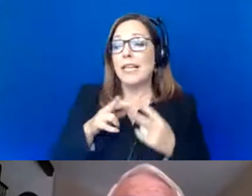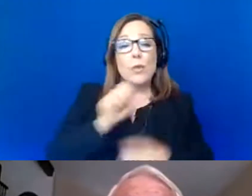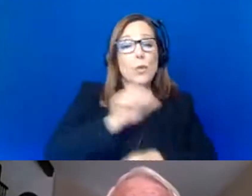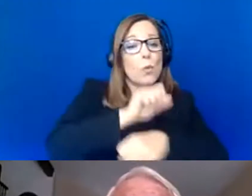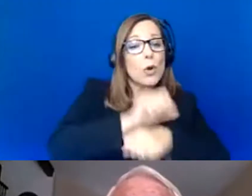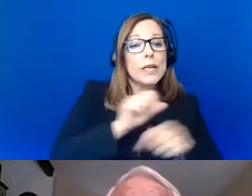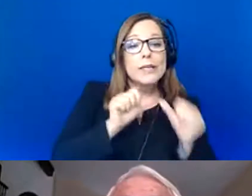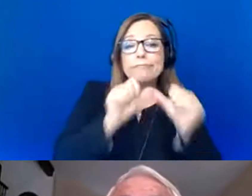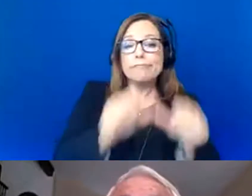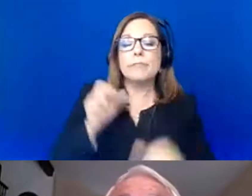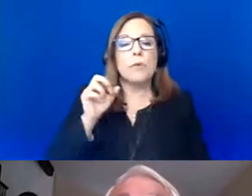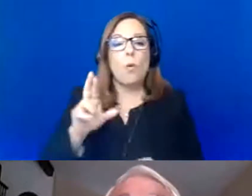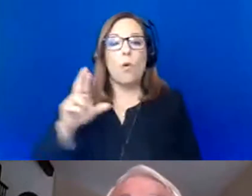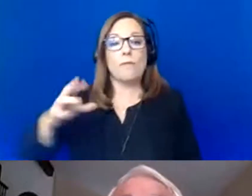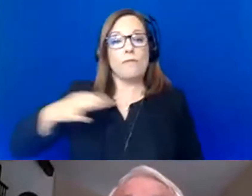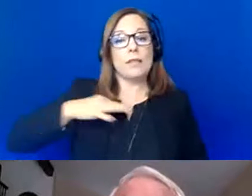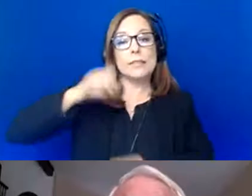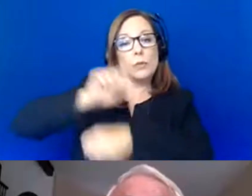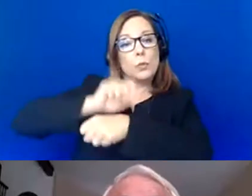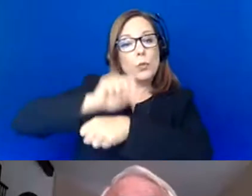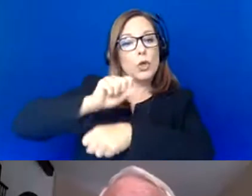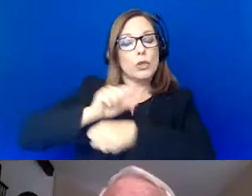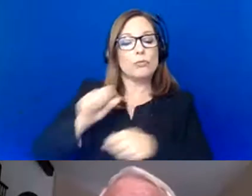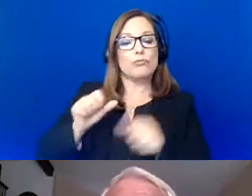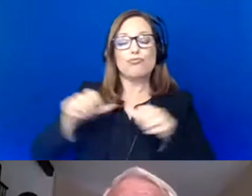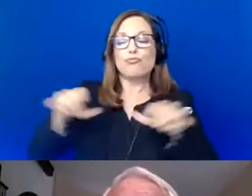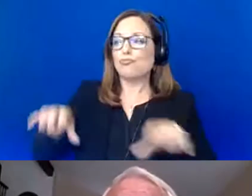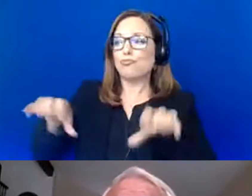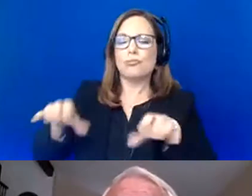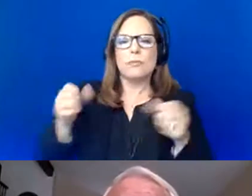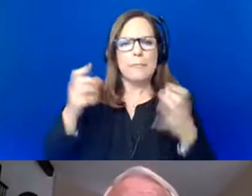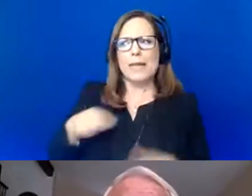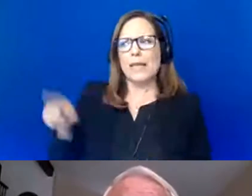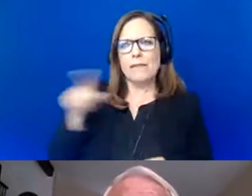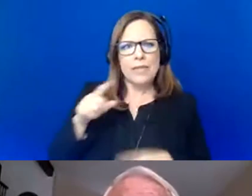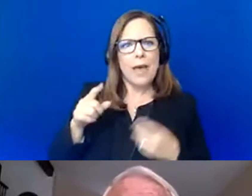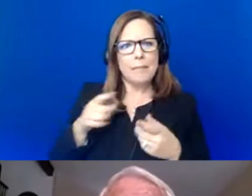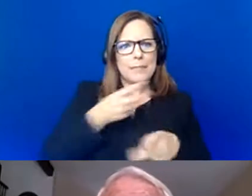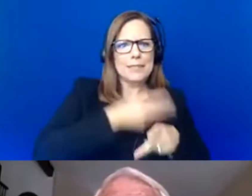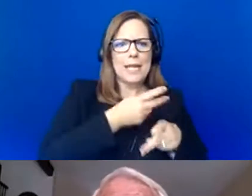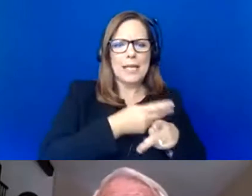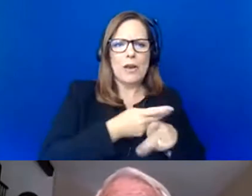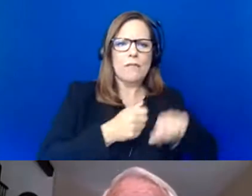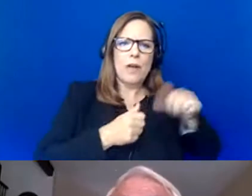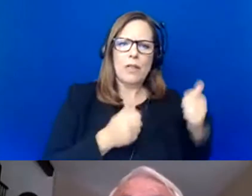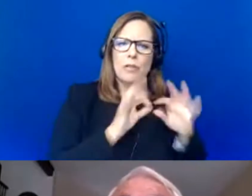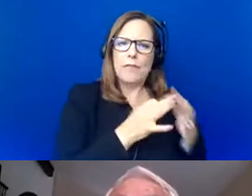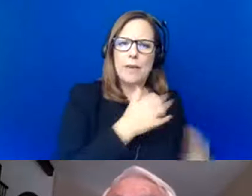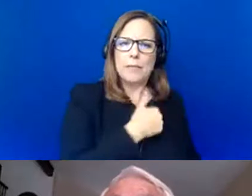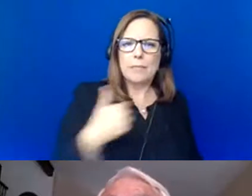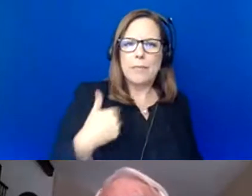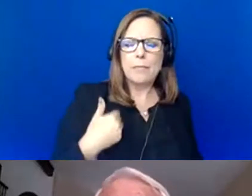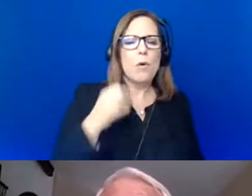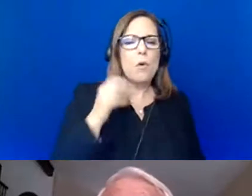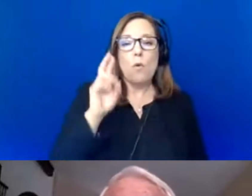volunteering. Many of us are caregivers, caring for a family member or